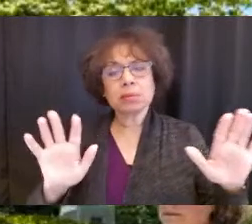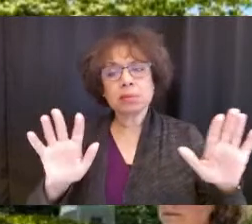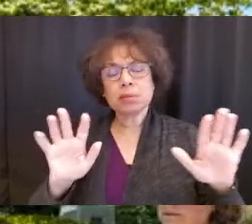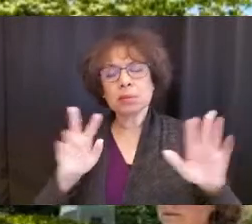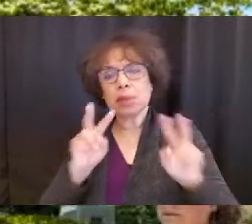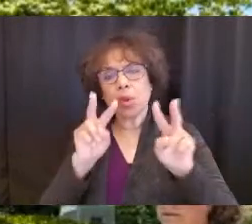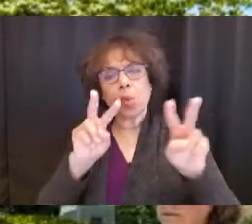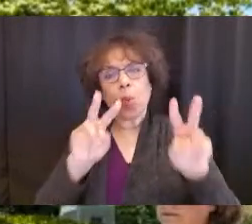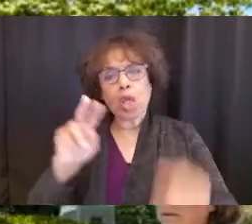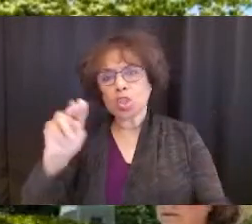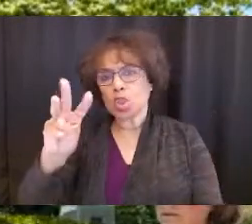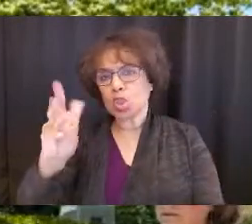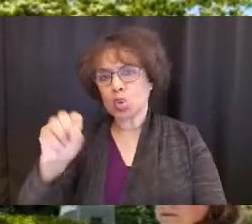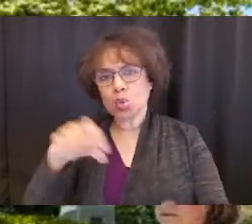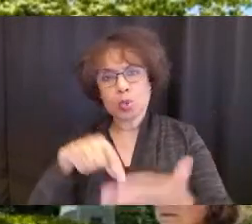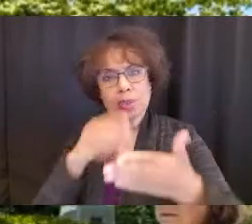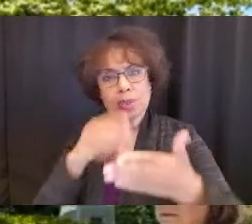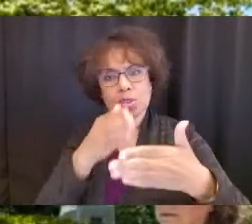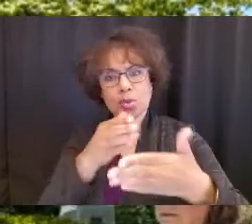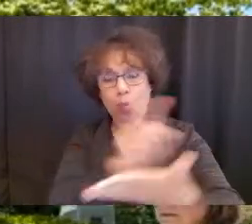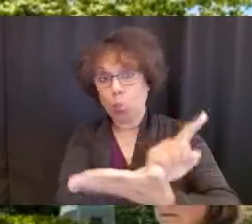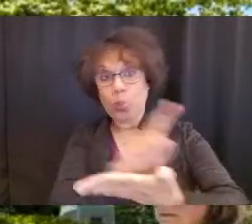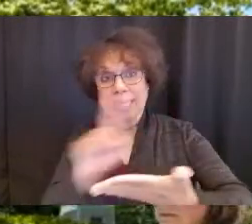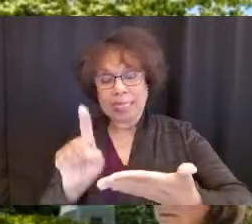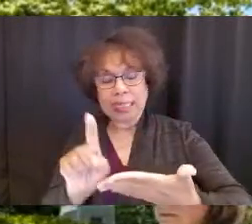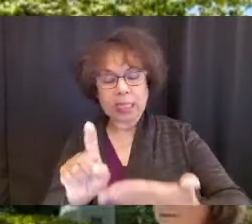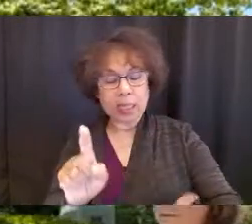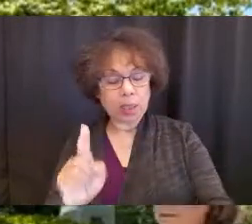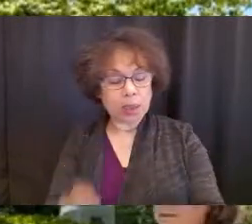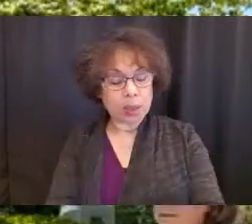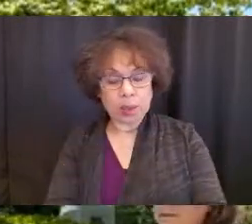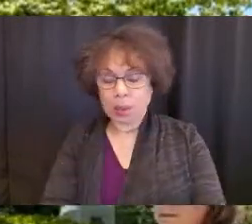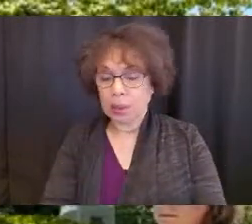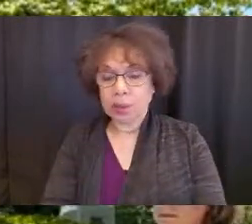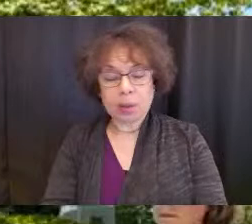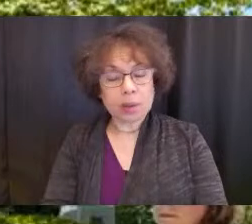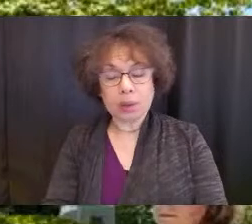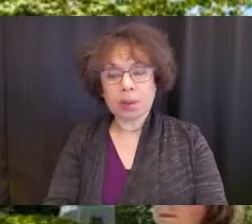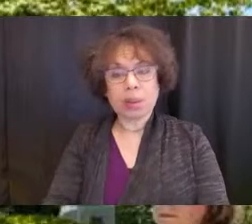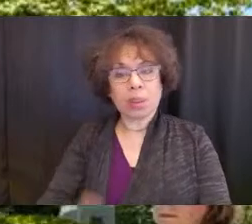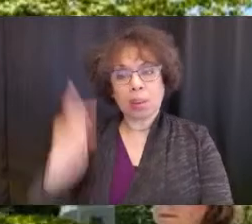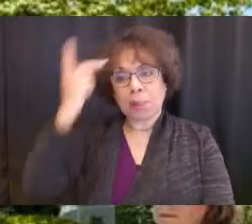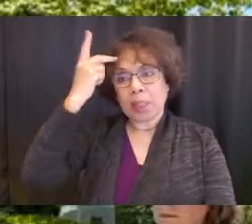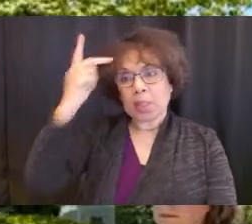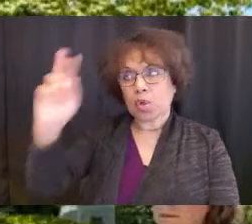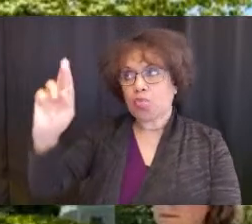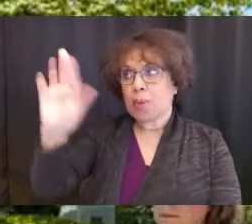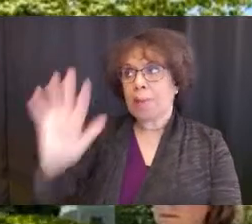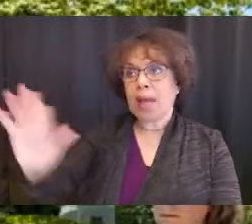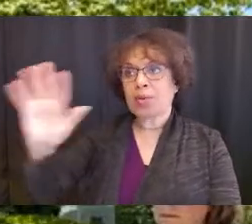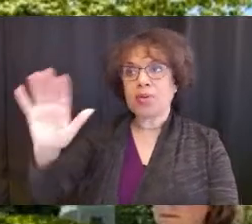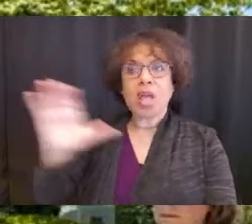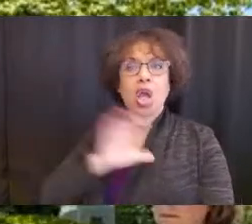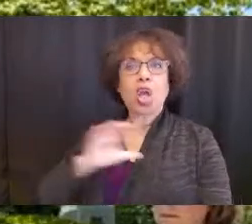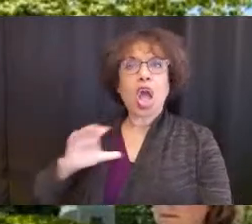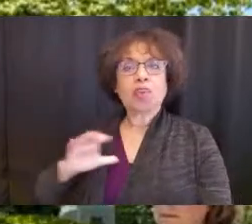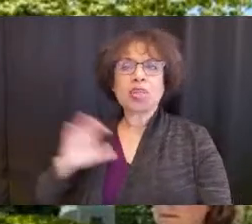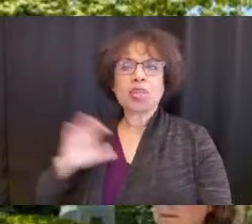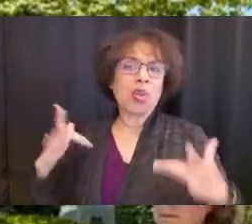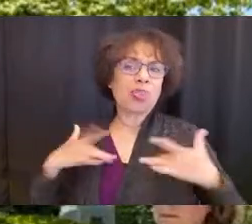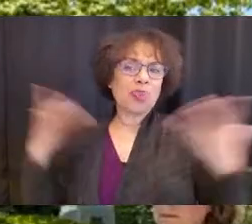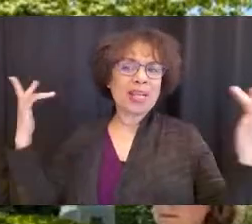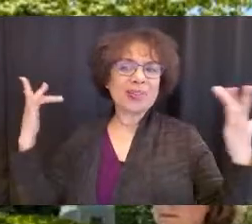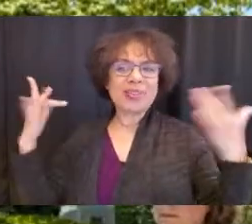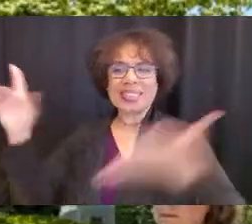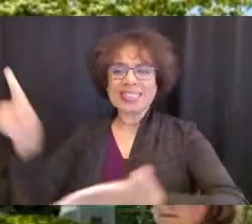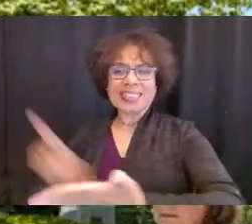weekend, this past week, I seen that the Republican Congress was excited to have canceled